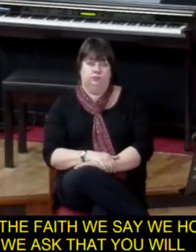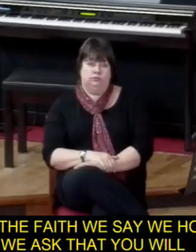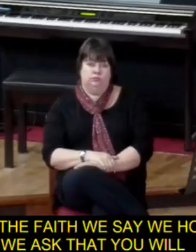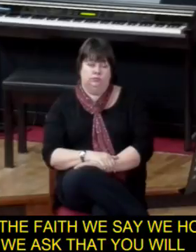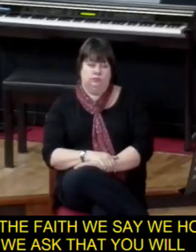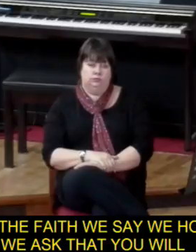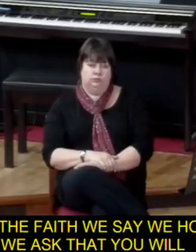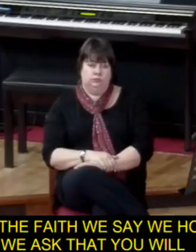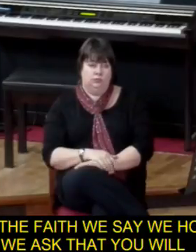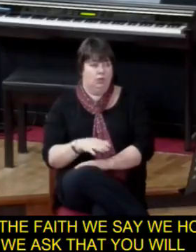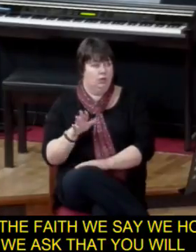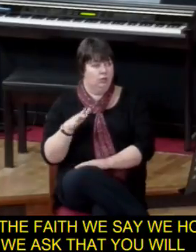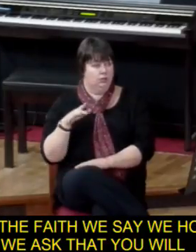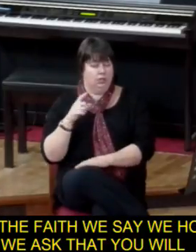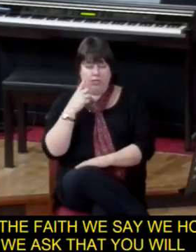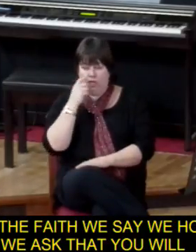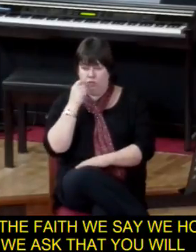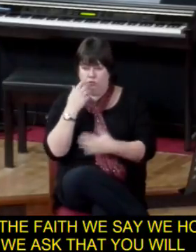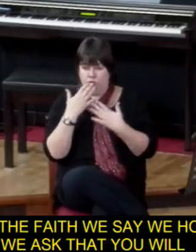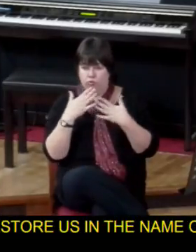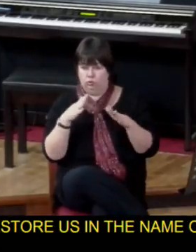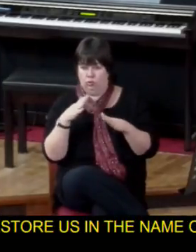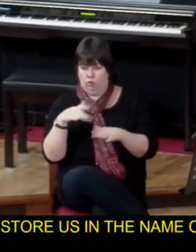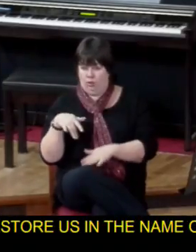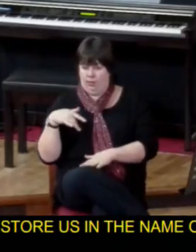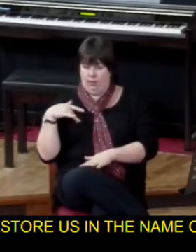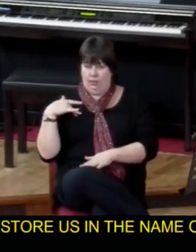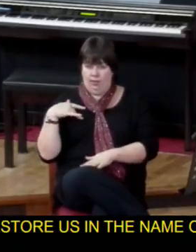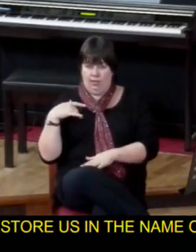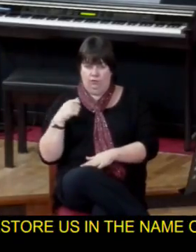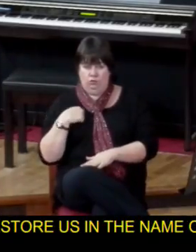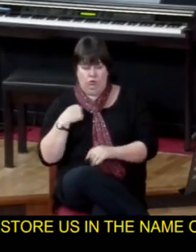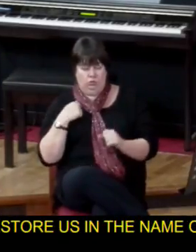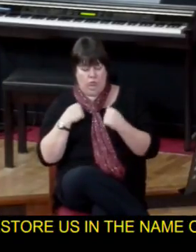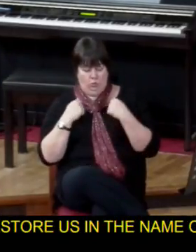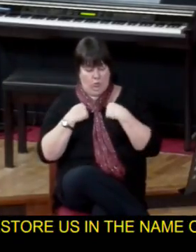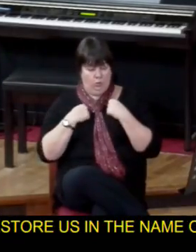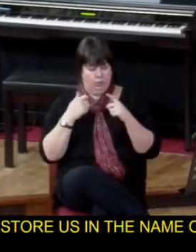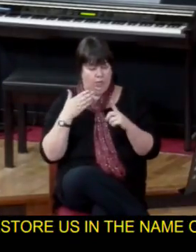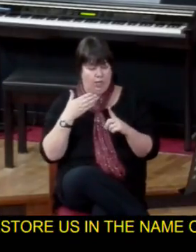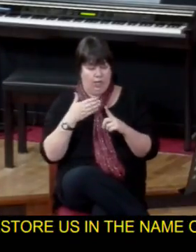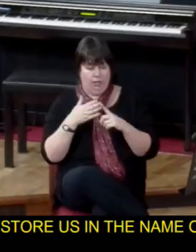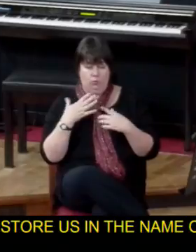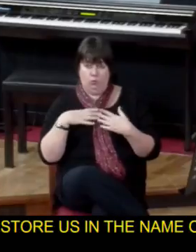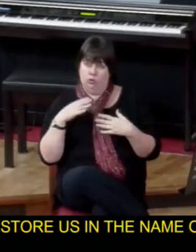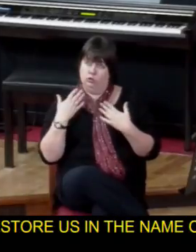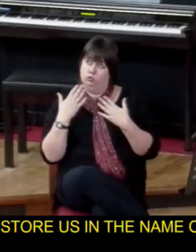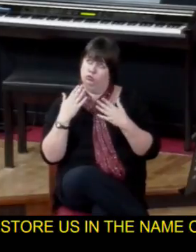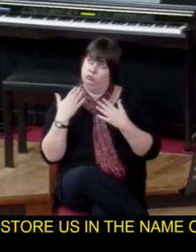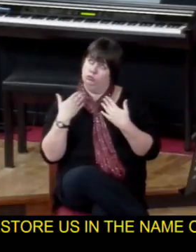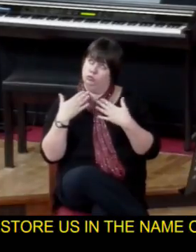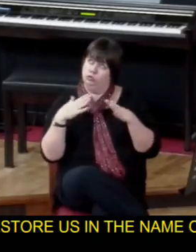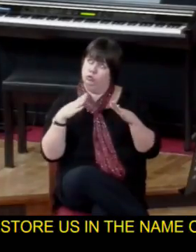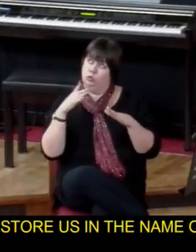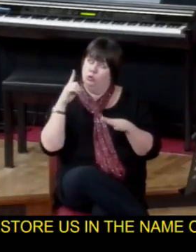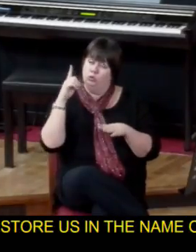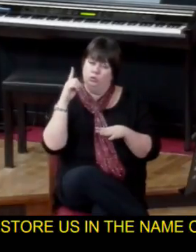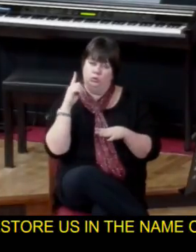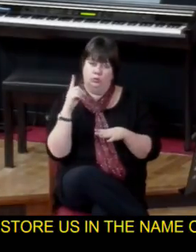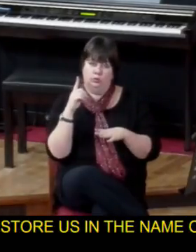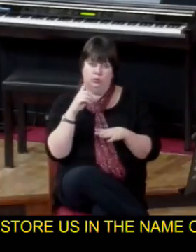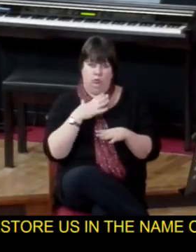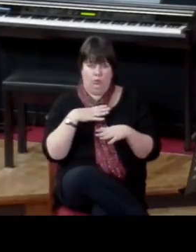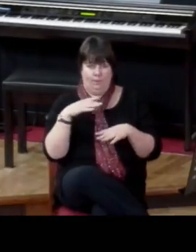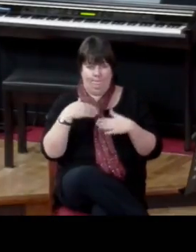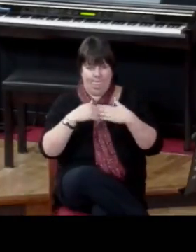May our lifestyle, our priorities, reflect the ultimate aim of building